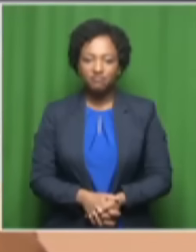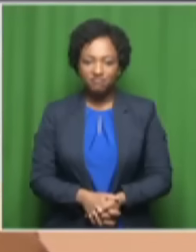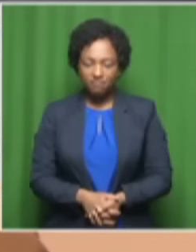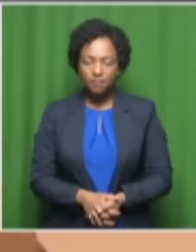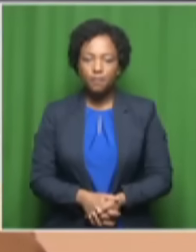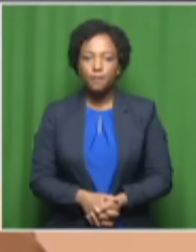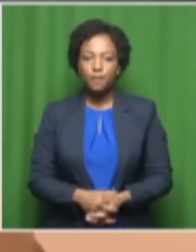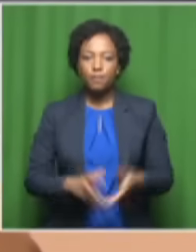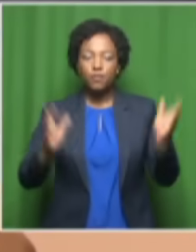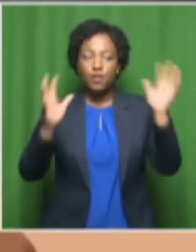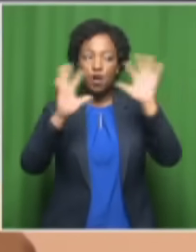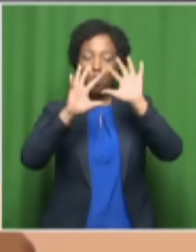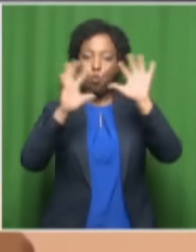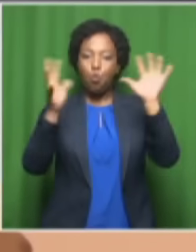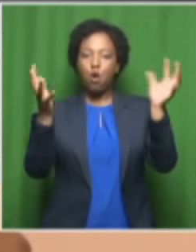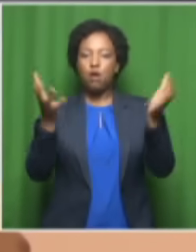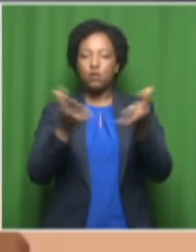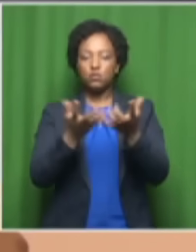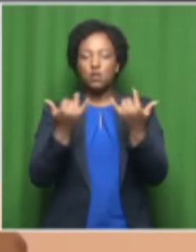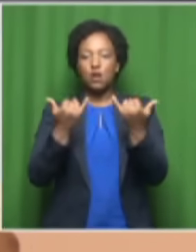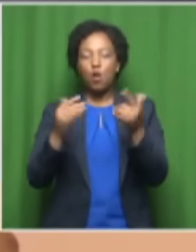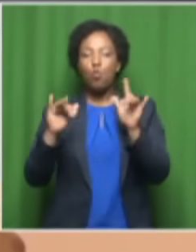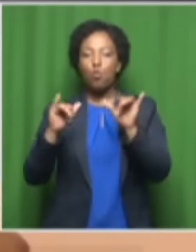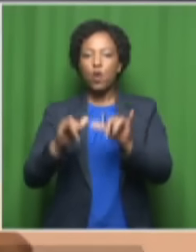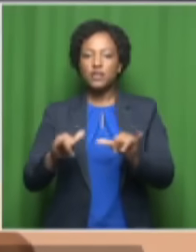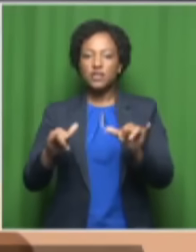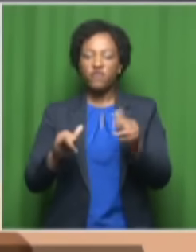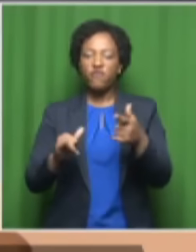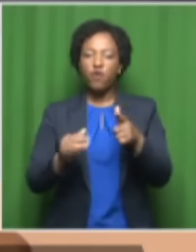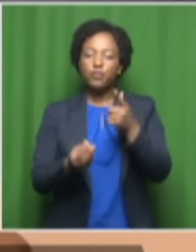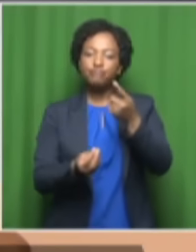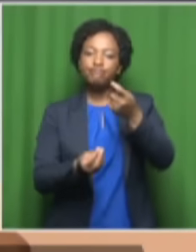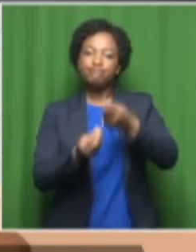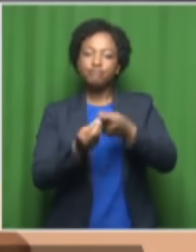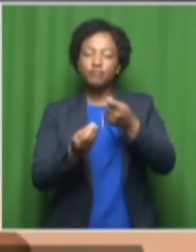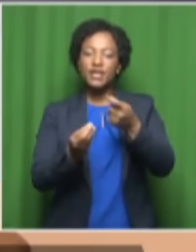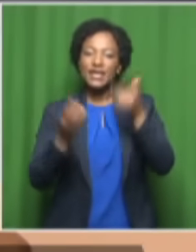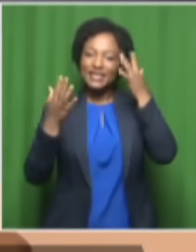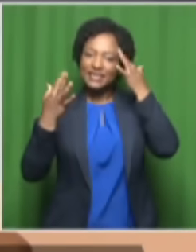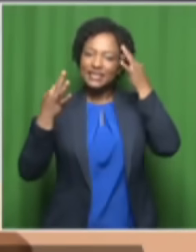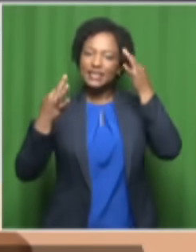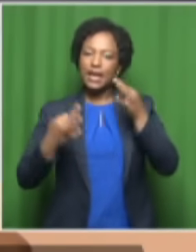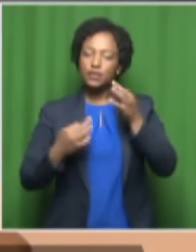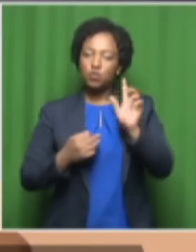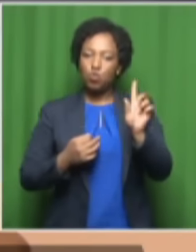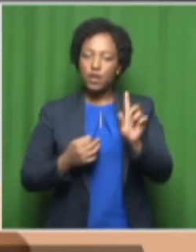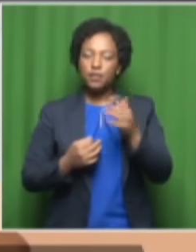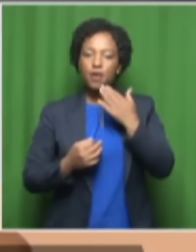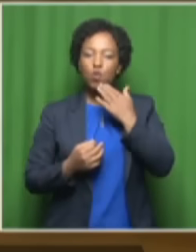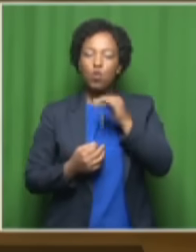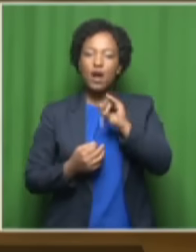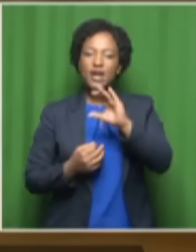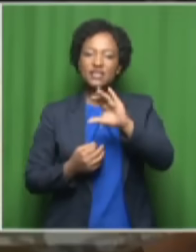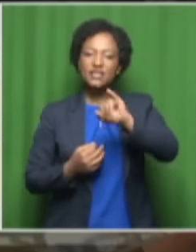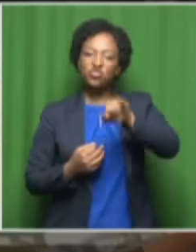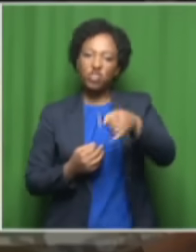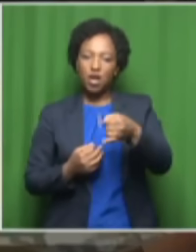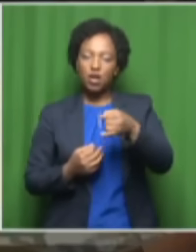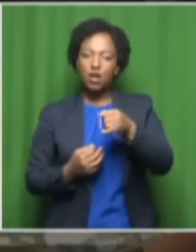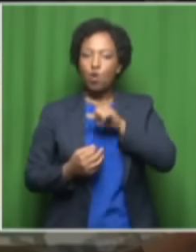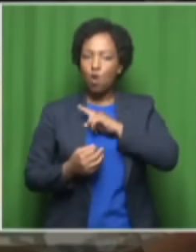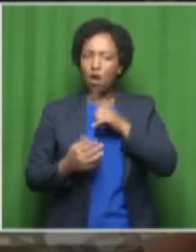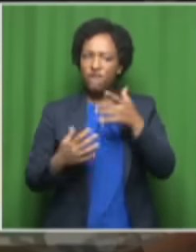Well, the world is awaiting a decision by the International Court of Justice on whether or not Israel has indeed committed acts of genocide